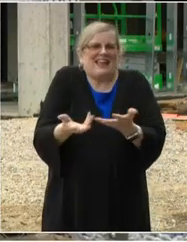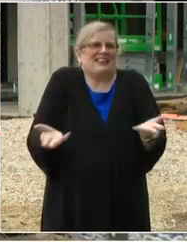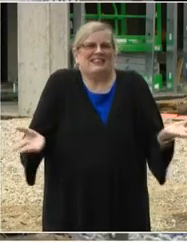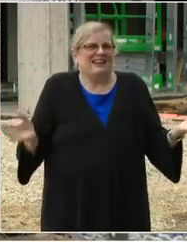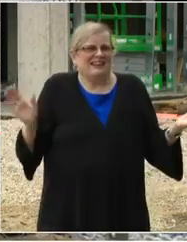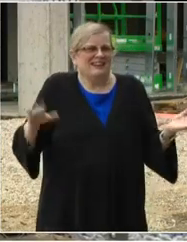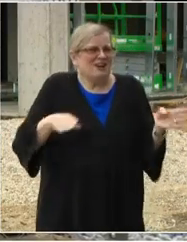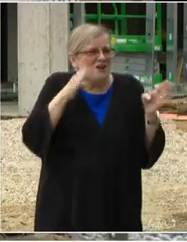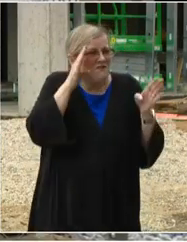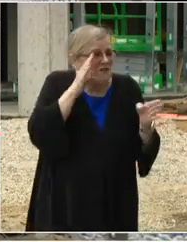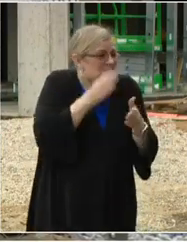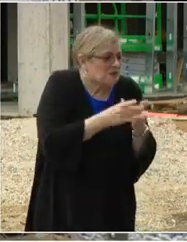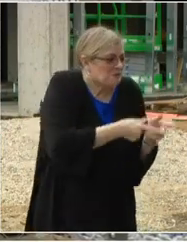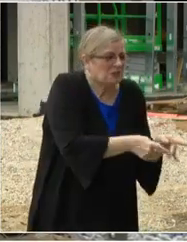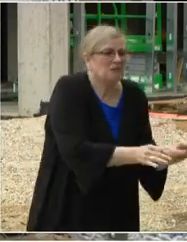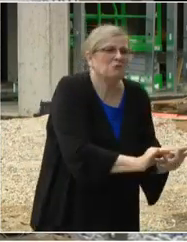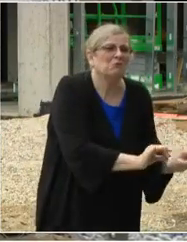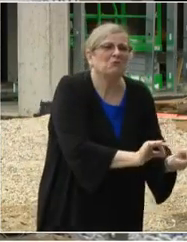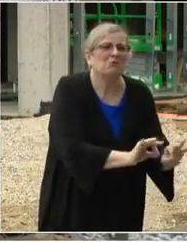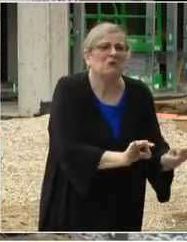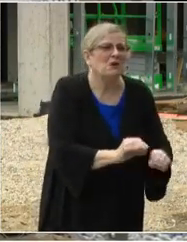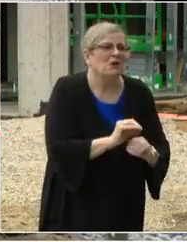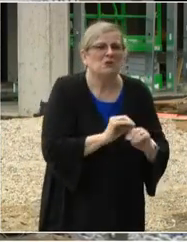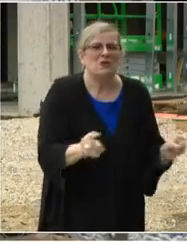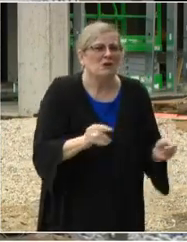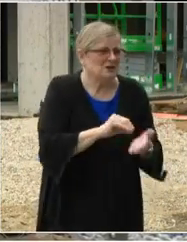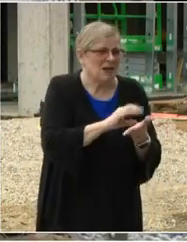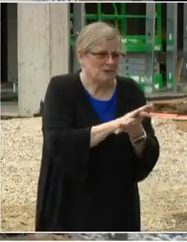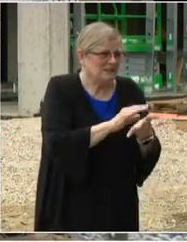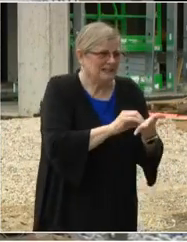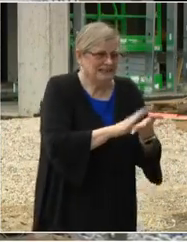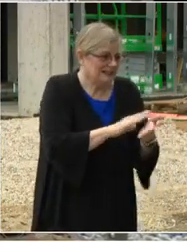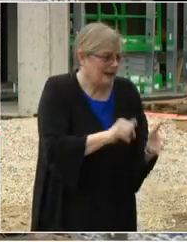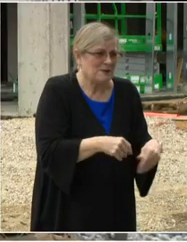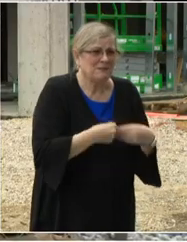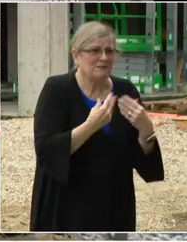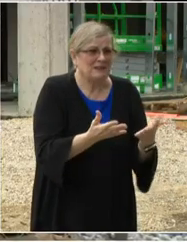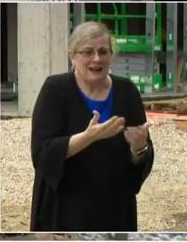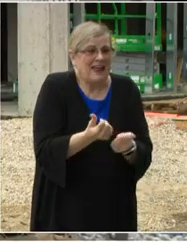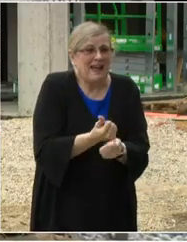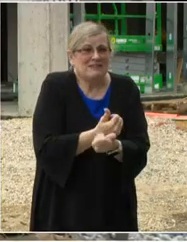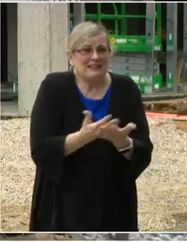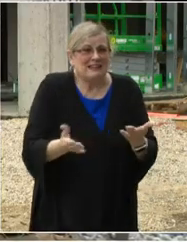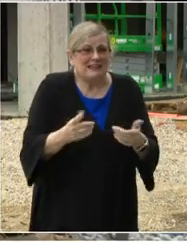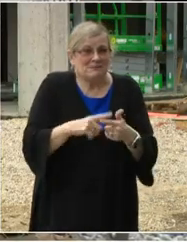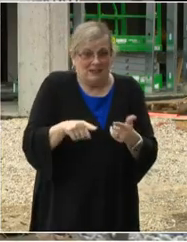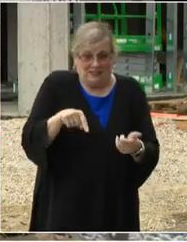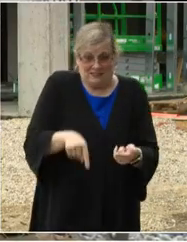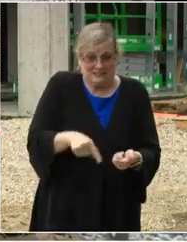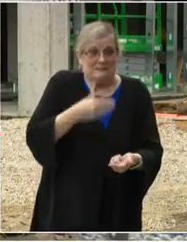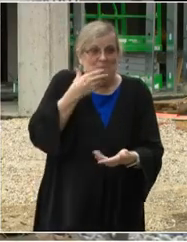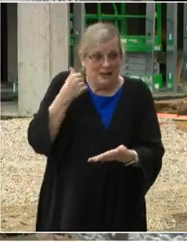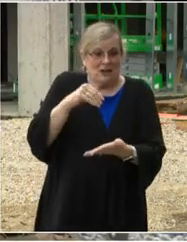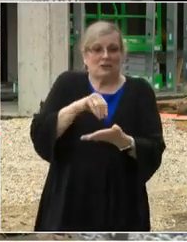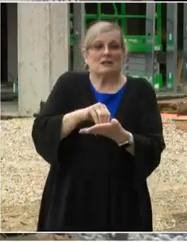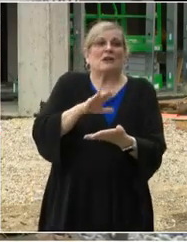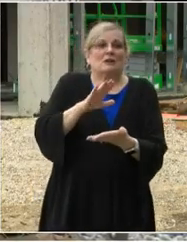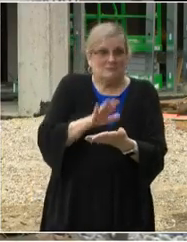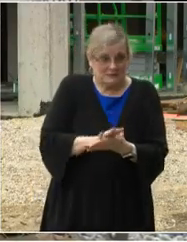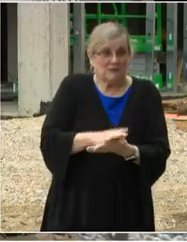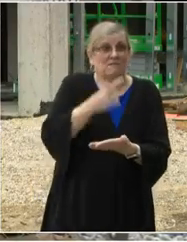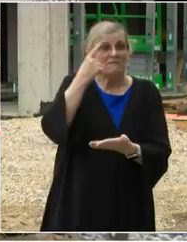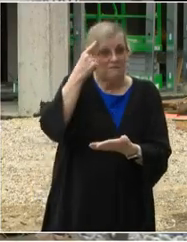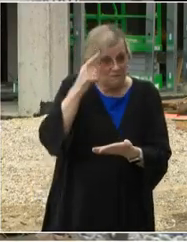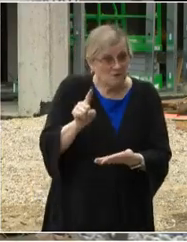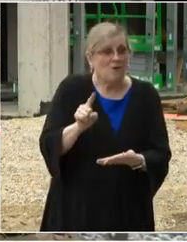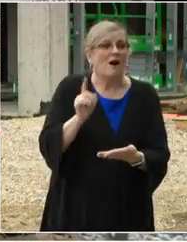one document can solve all the problems we've been trying to solve in this city, but this document is a better document for all the work that we did on it, and it is